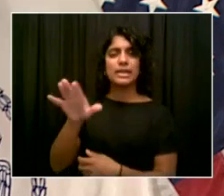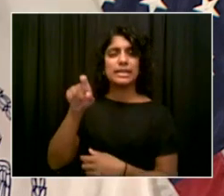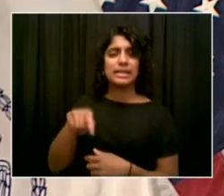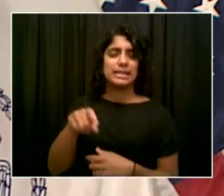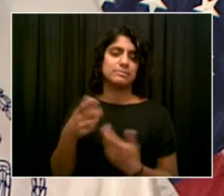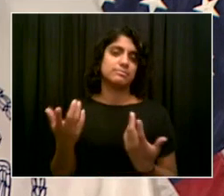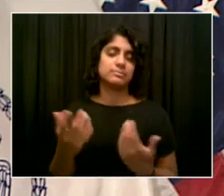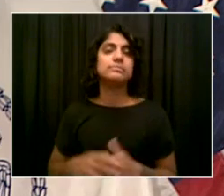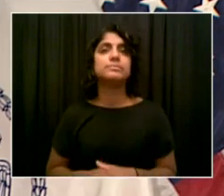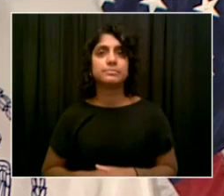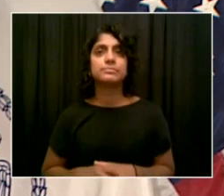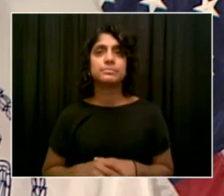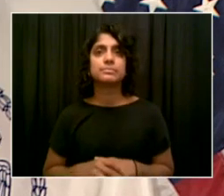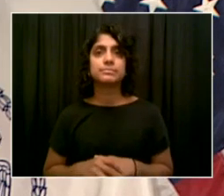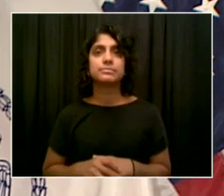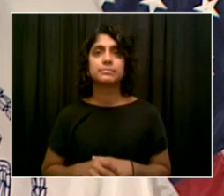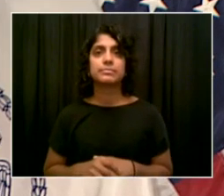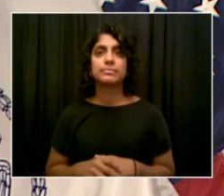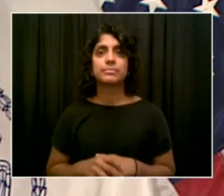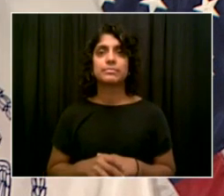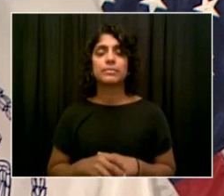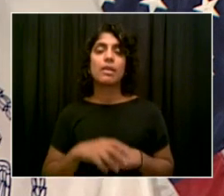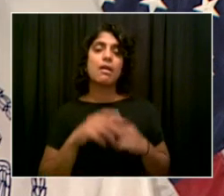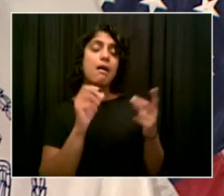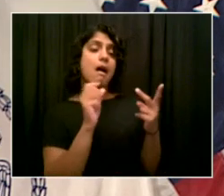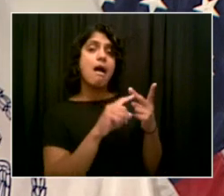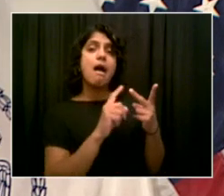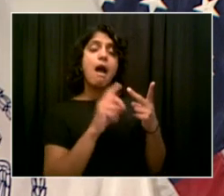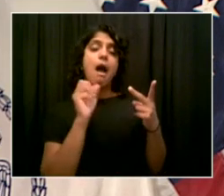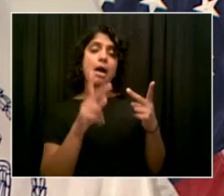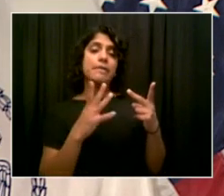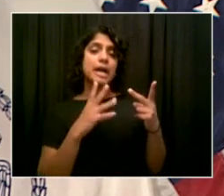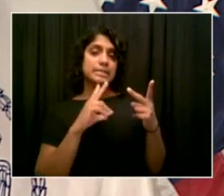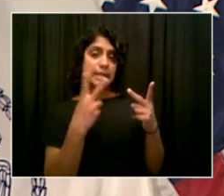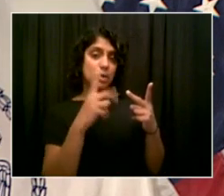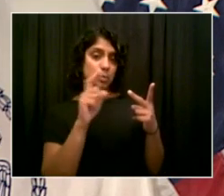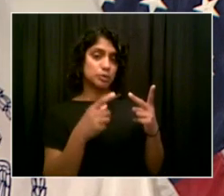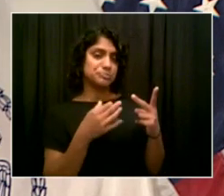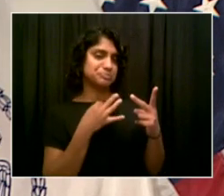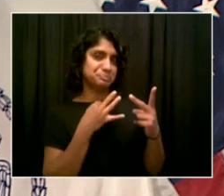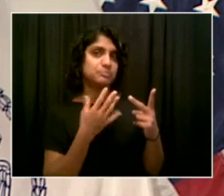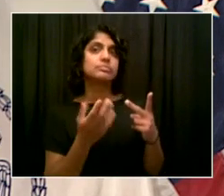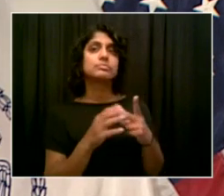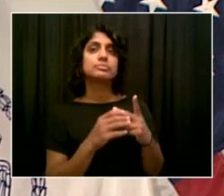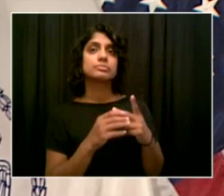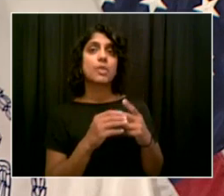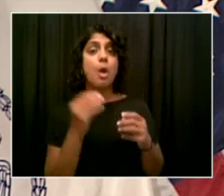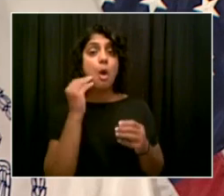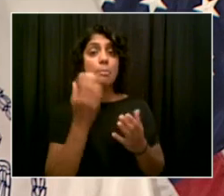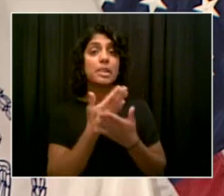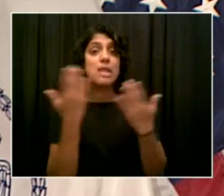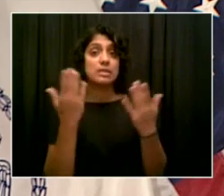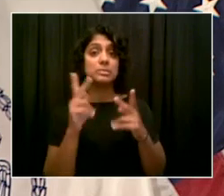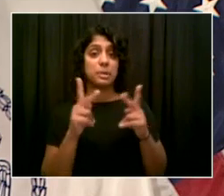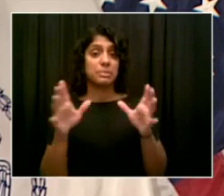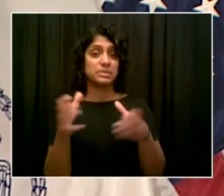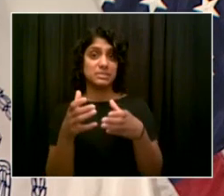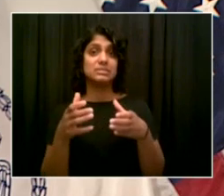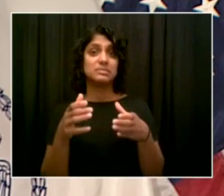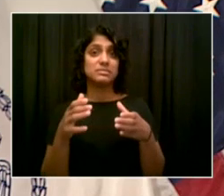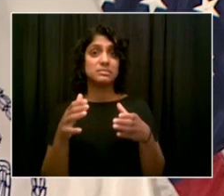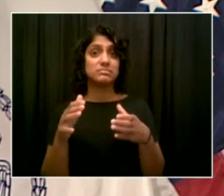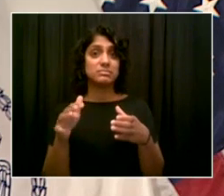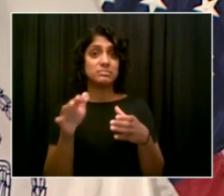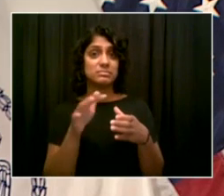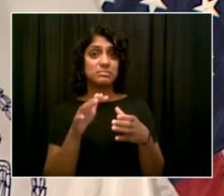Has there been outreach, or will there be further outreach in vaccinating this population once they are moved to congregate shelters? Will